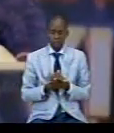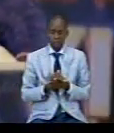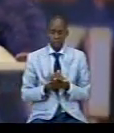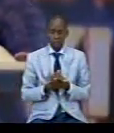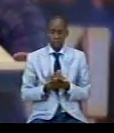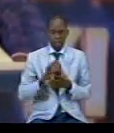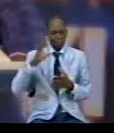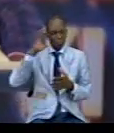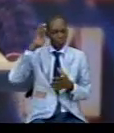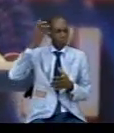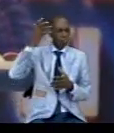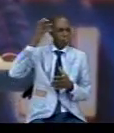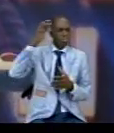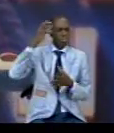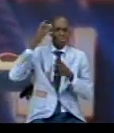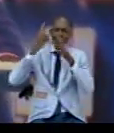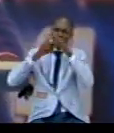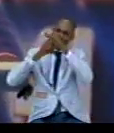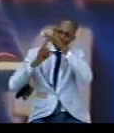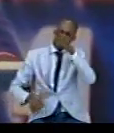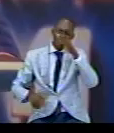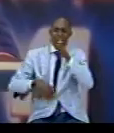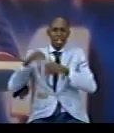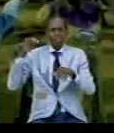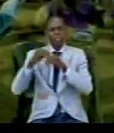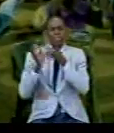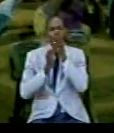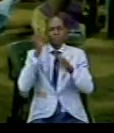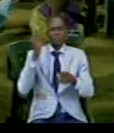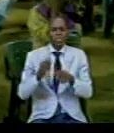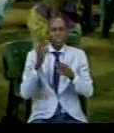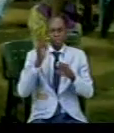Insanity vanish away in Jesus' name.